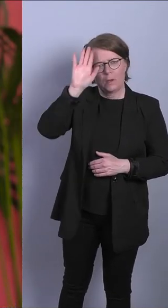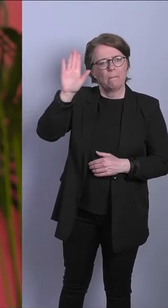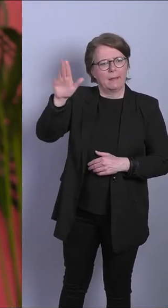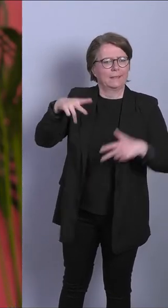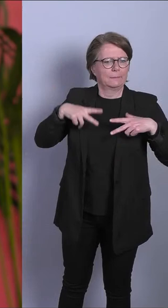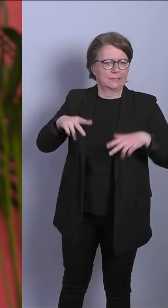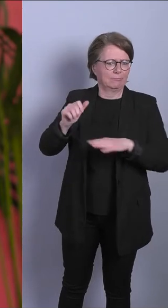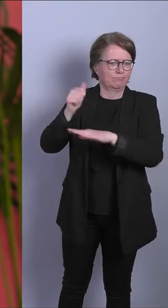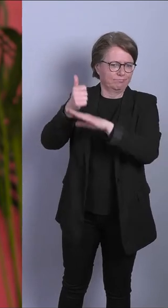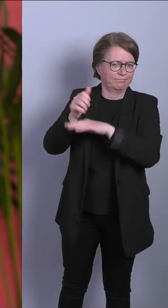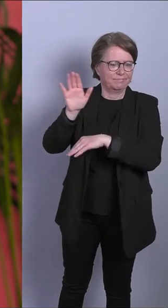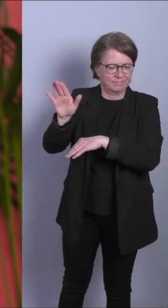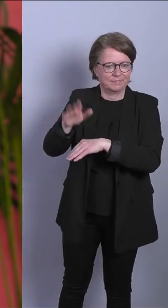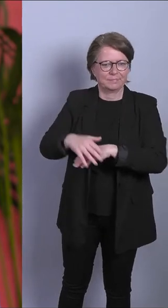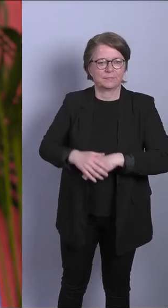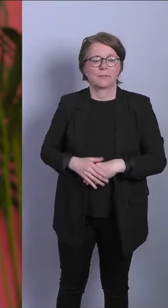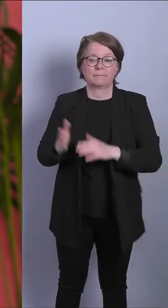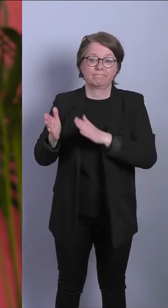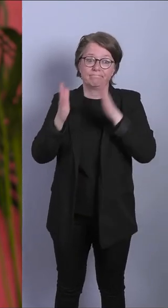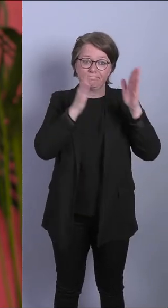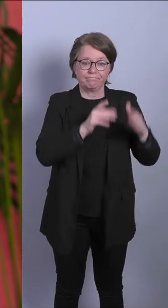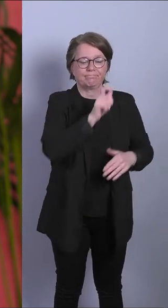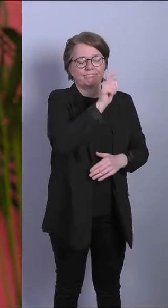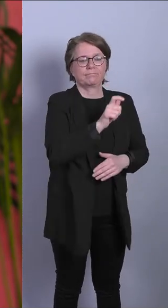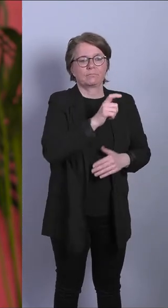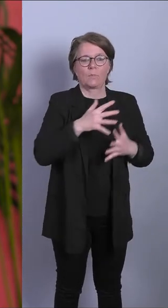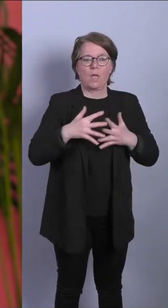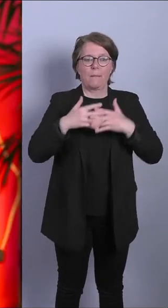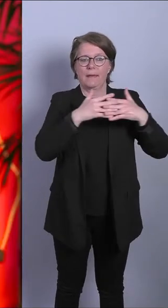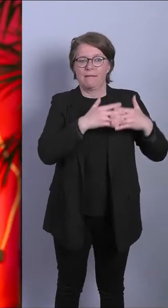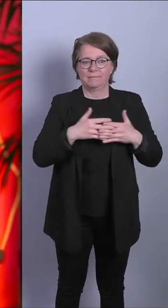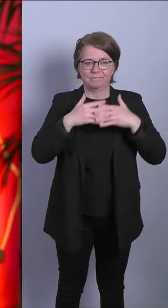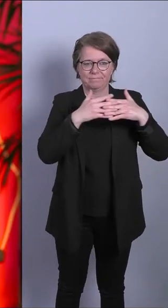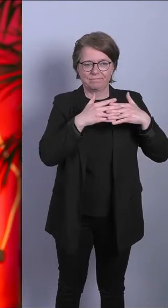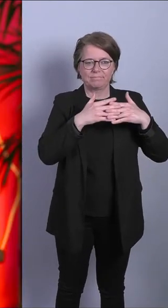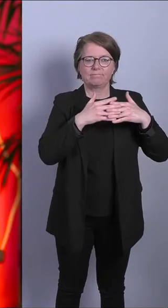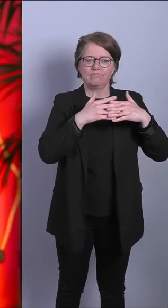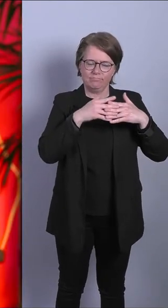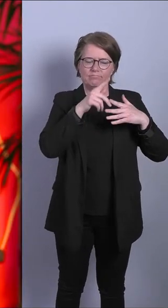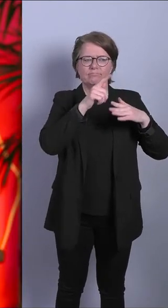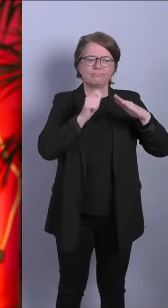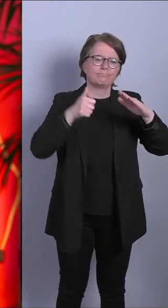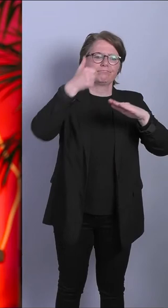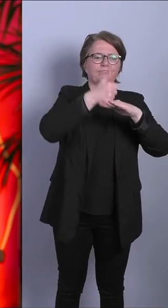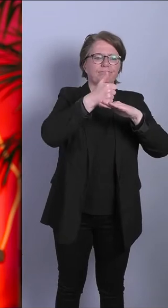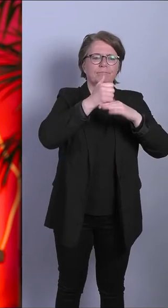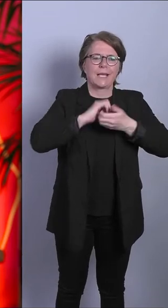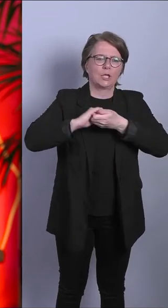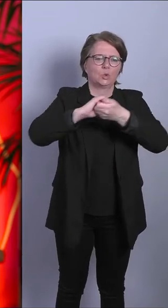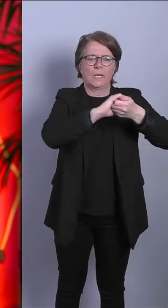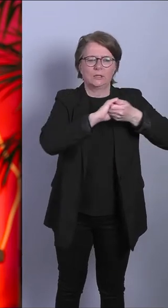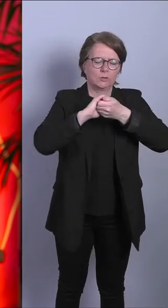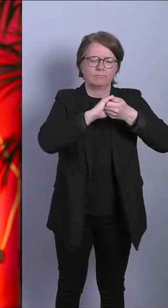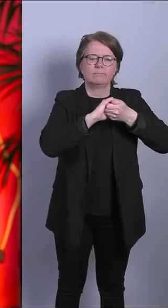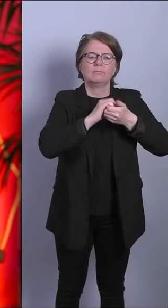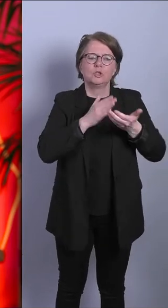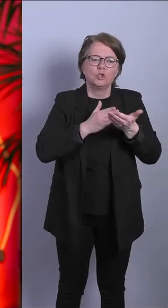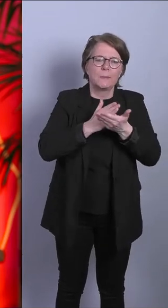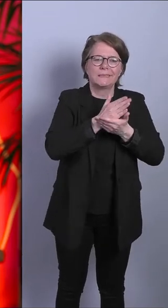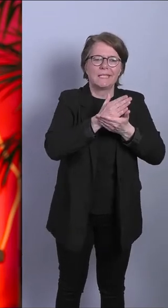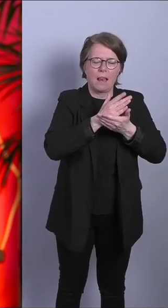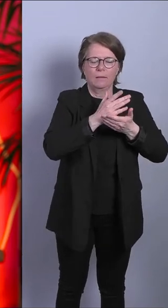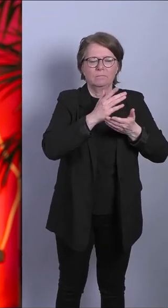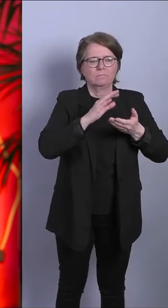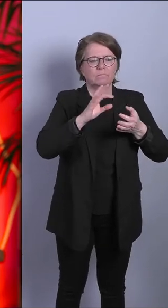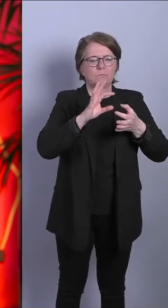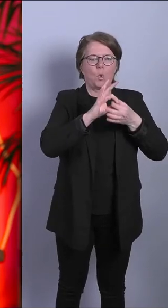Now, thank you for those great words. And we'll now turn to the Special Olympics International. Timothy Shriver is